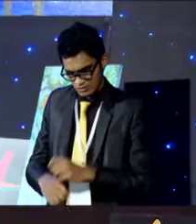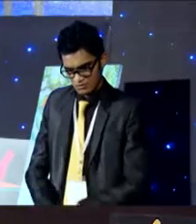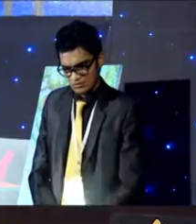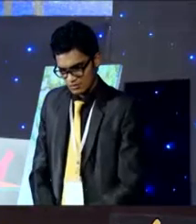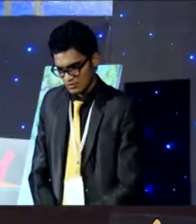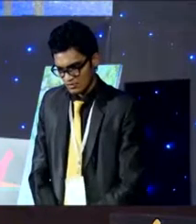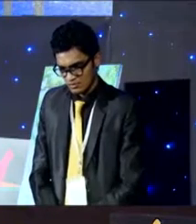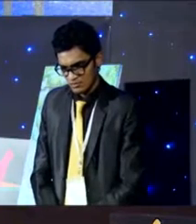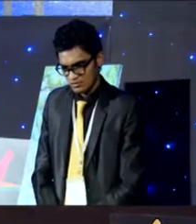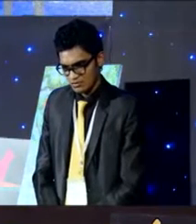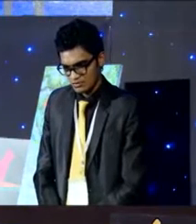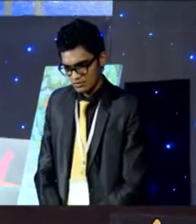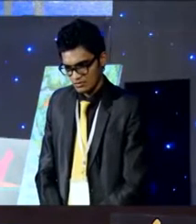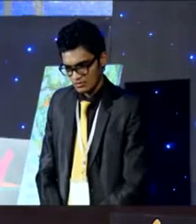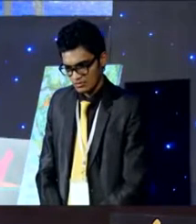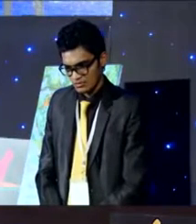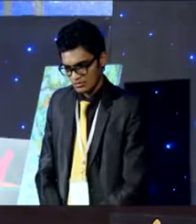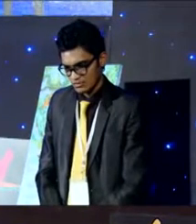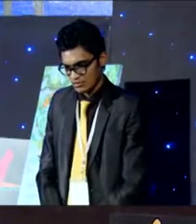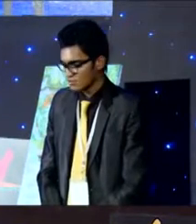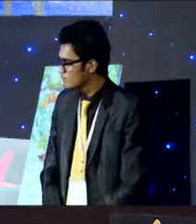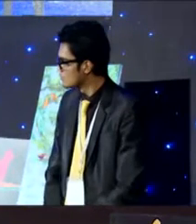And the point of view that I would take is why it makes business sense.